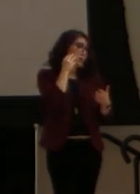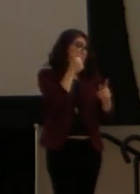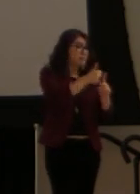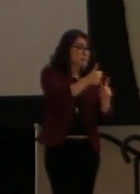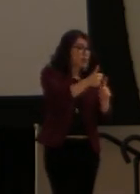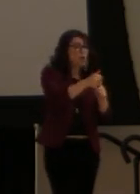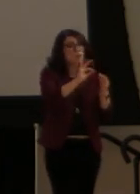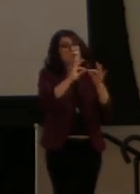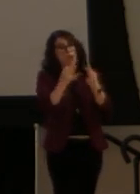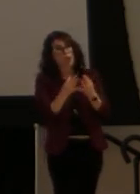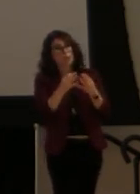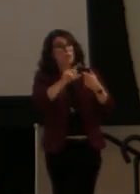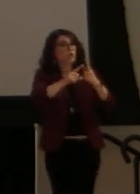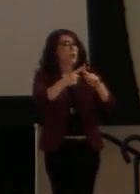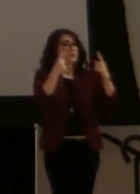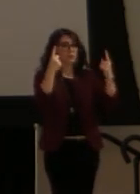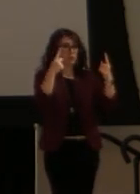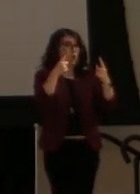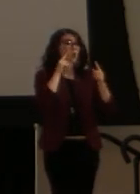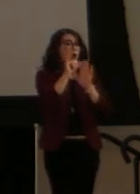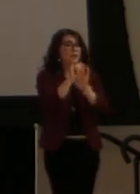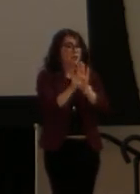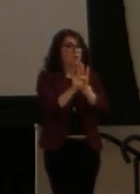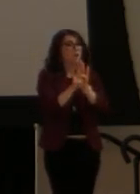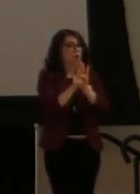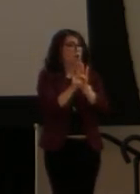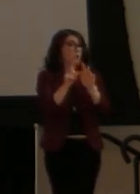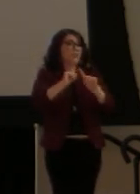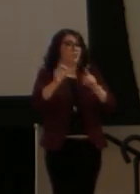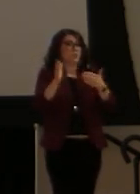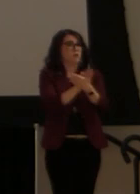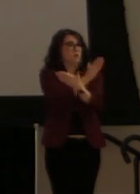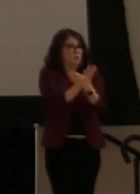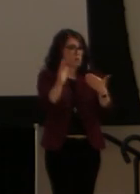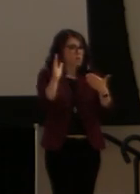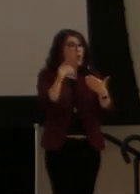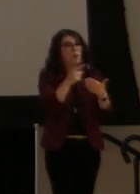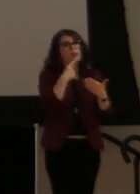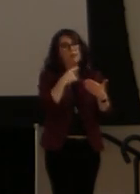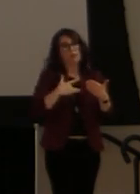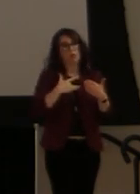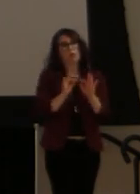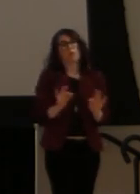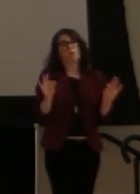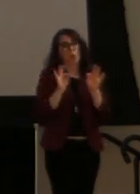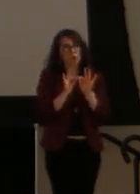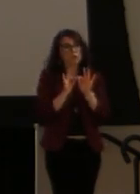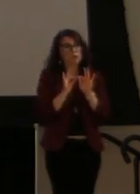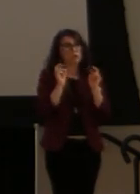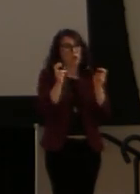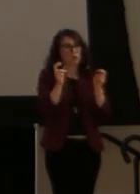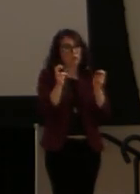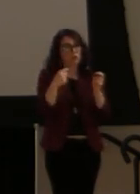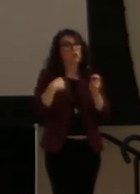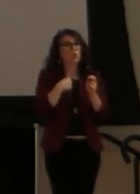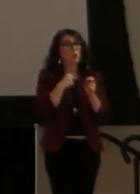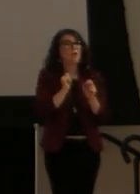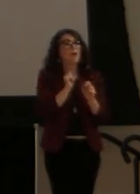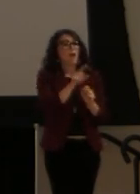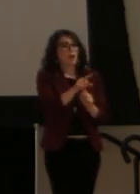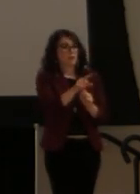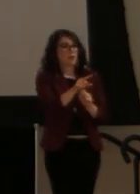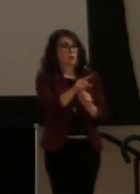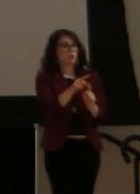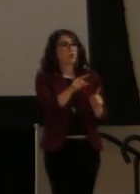family, friends who identified across the gender spectrum, and they said this is important. We asked them to identify